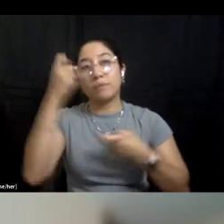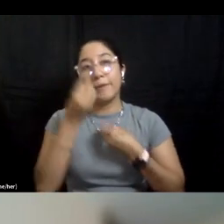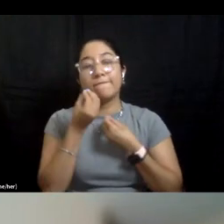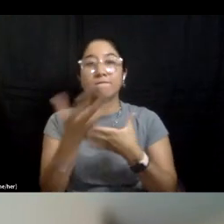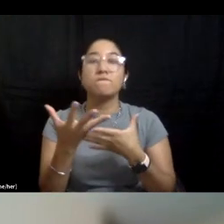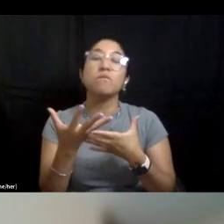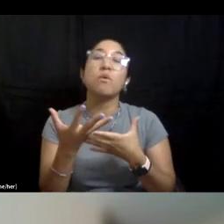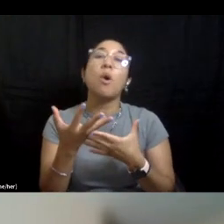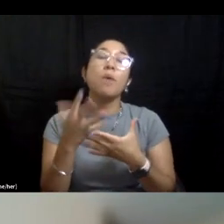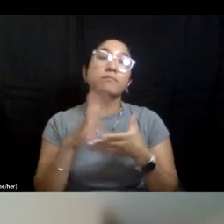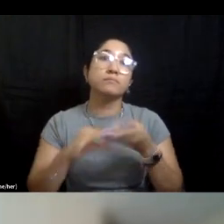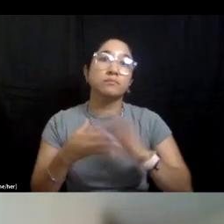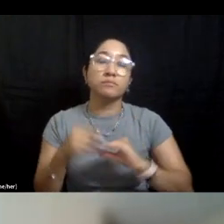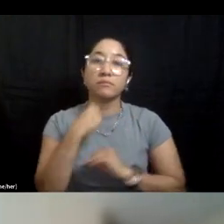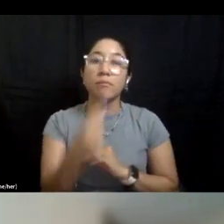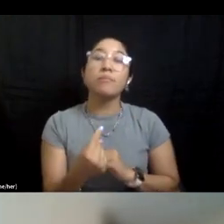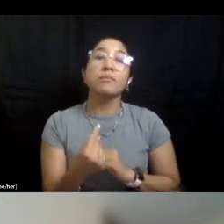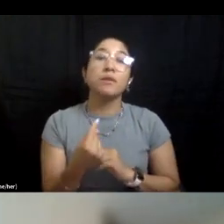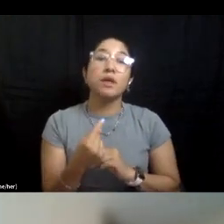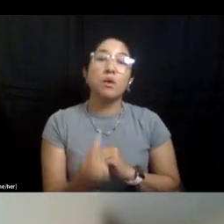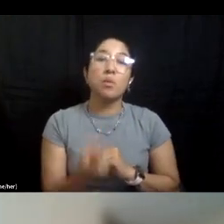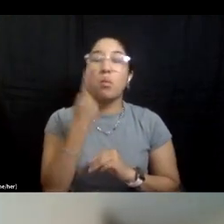first pieces. It was,